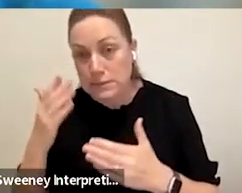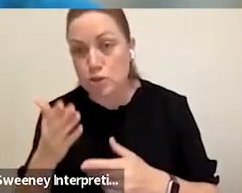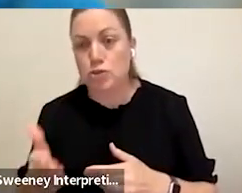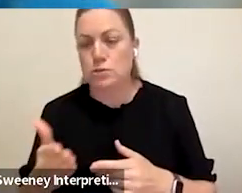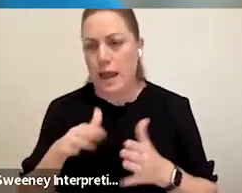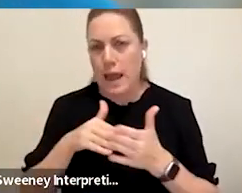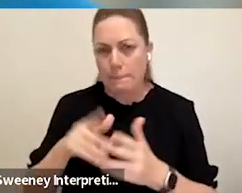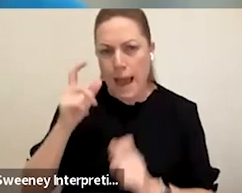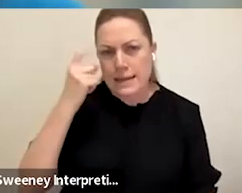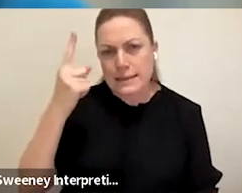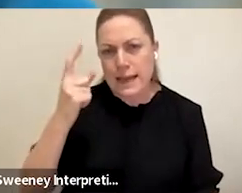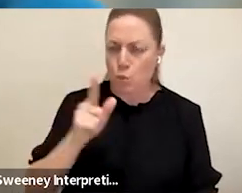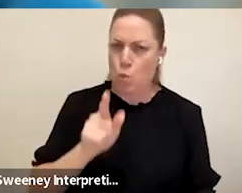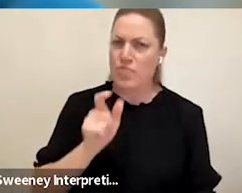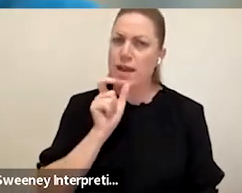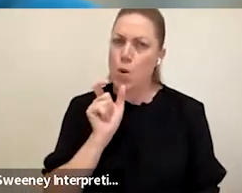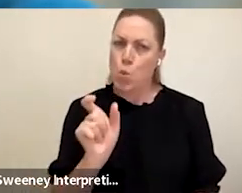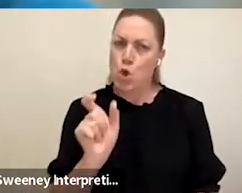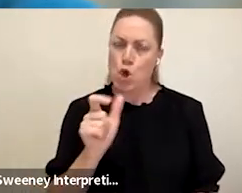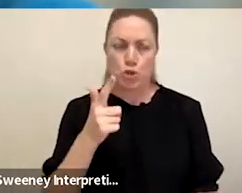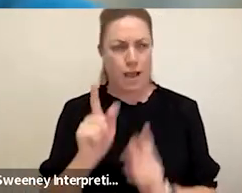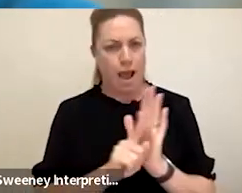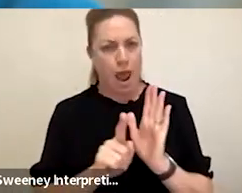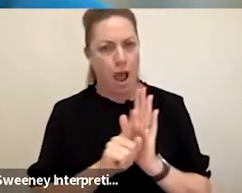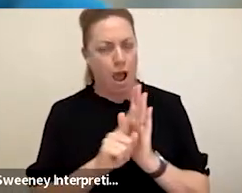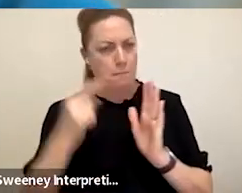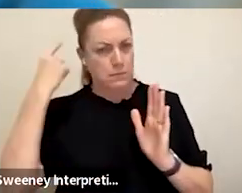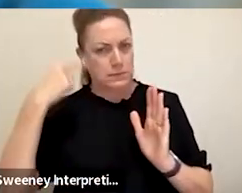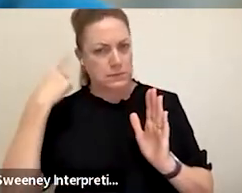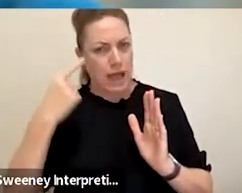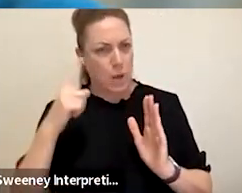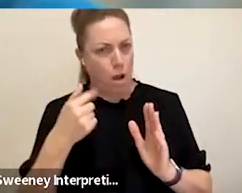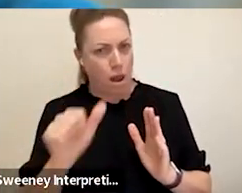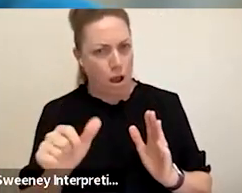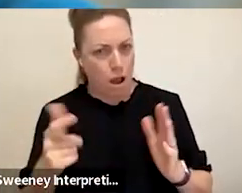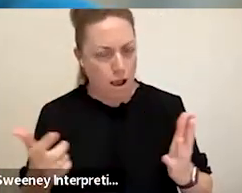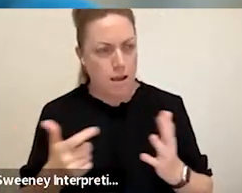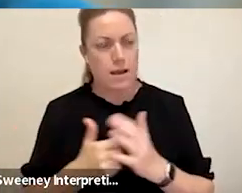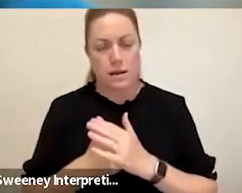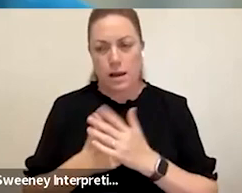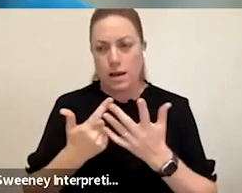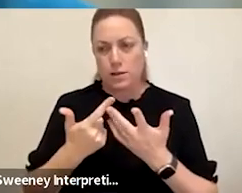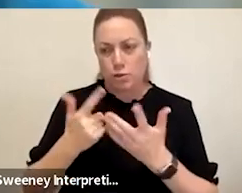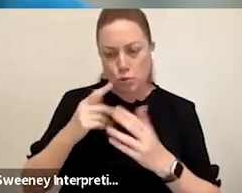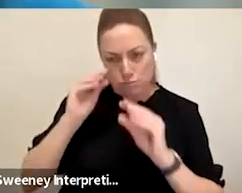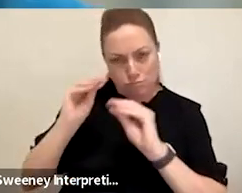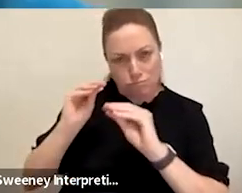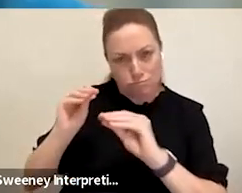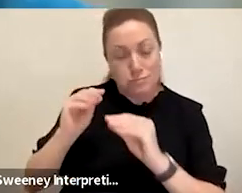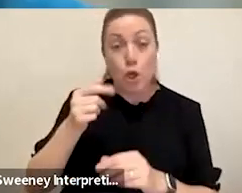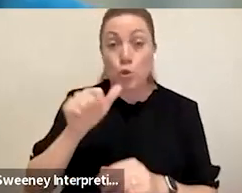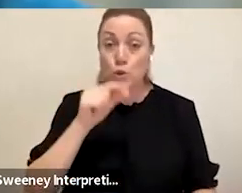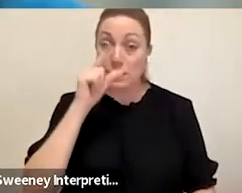the vocabulary, what an alarm sounds like, use the capability wheel because it's got some excellent